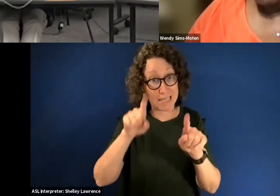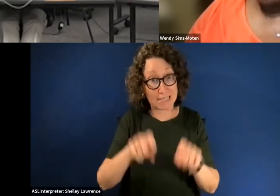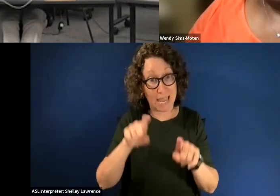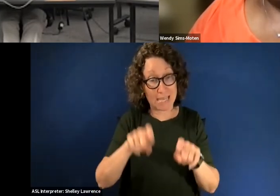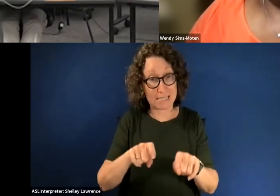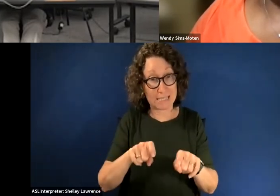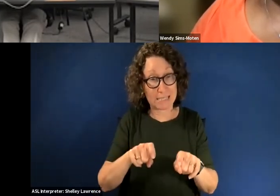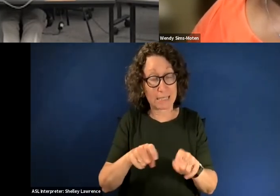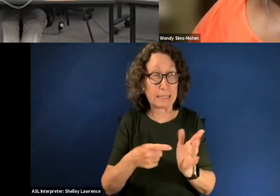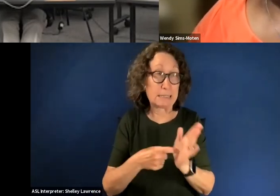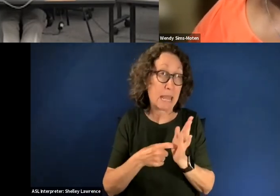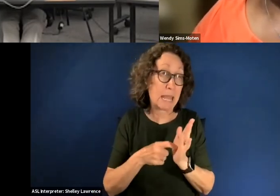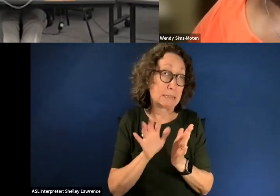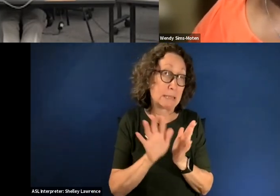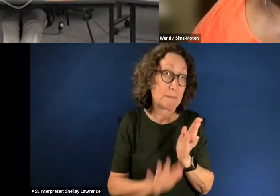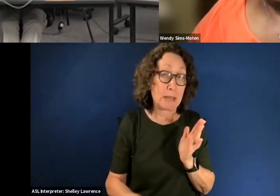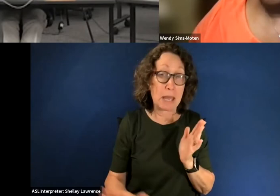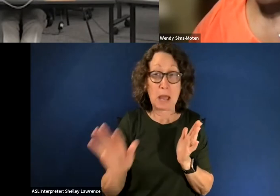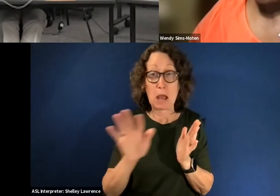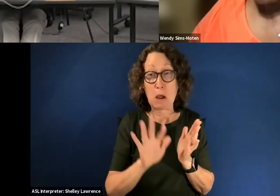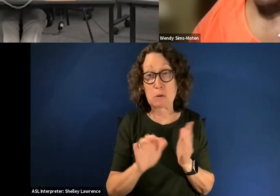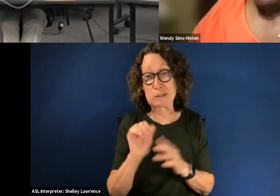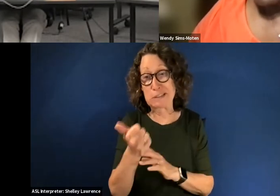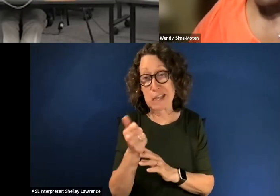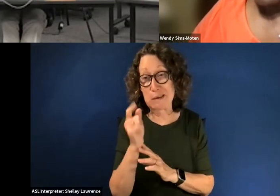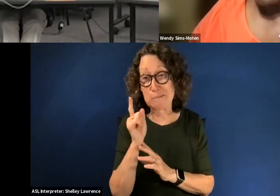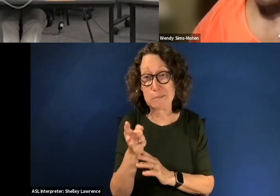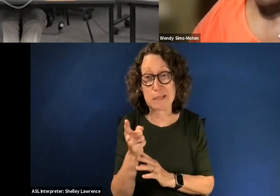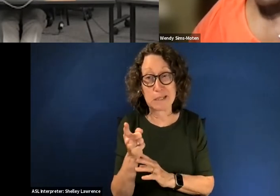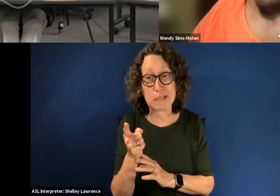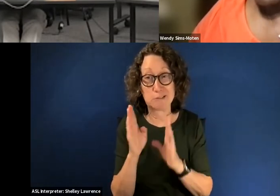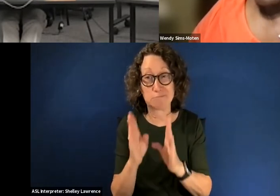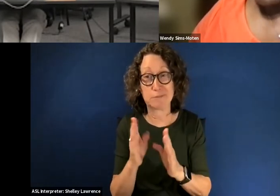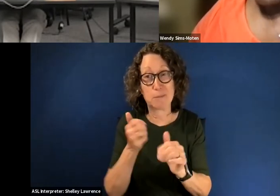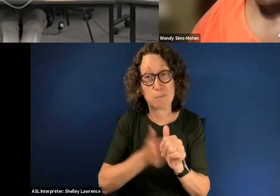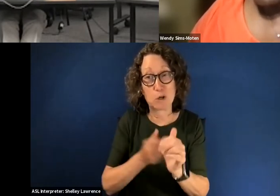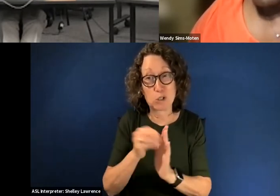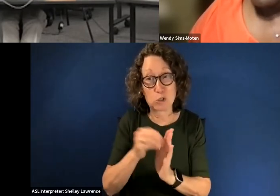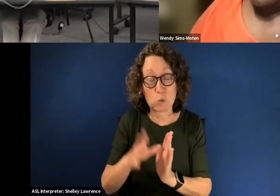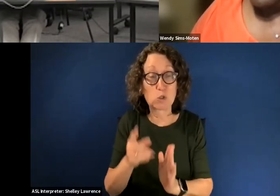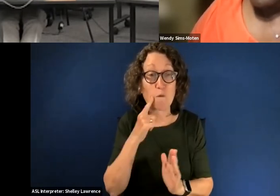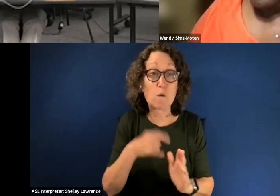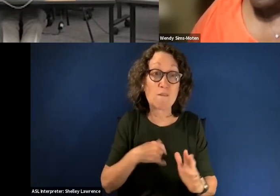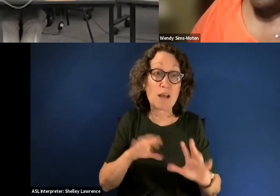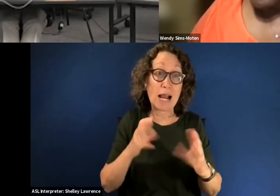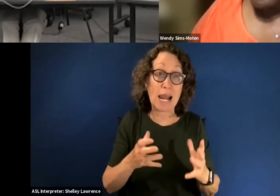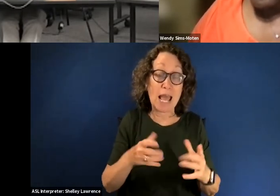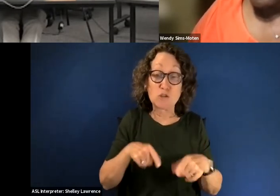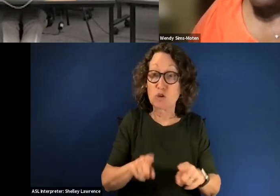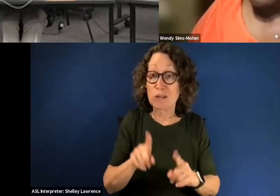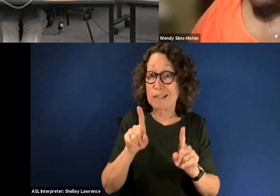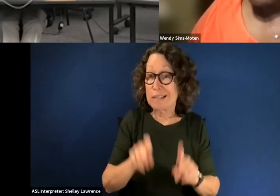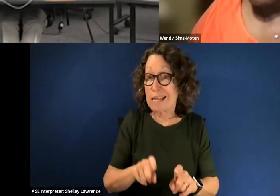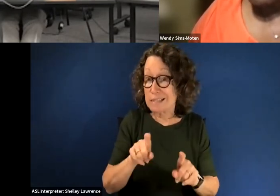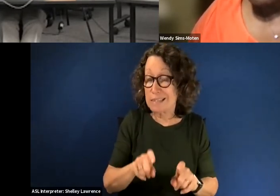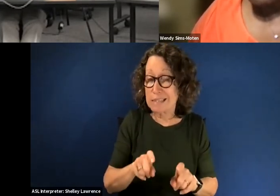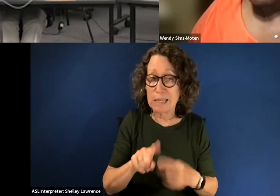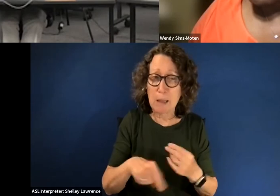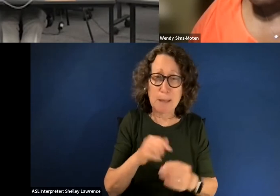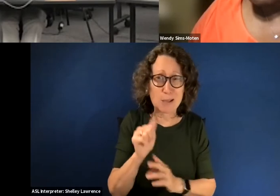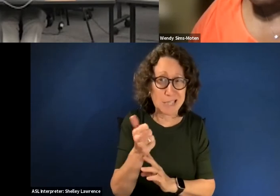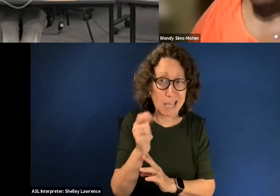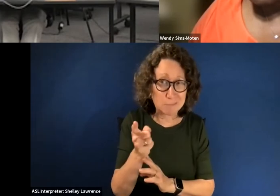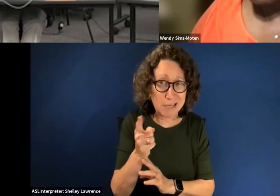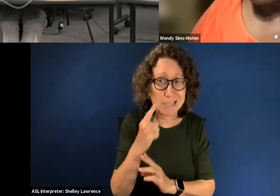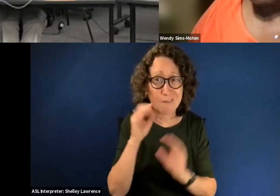takes about 10 minutes per student. So if you have a class doing the testing, about 10 minutes